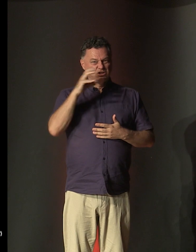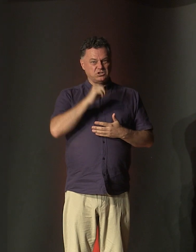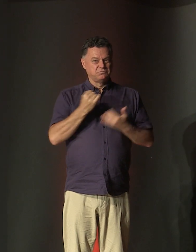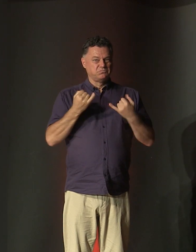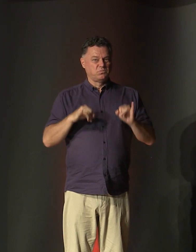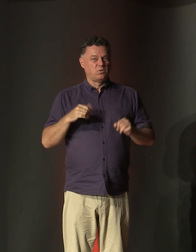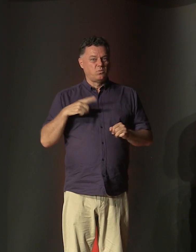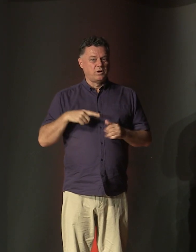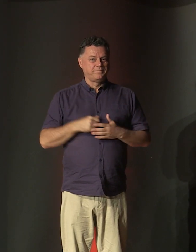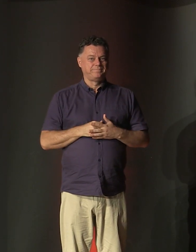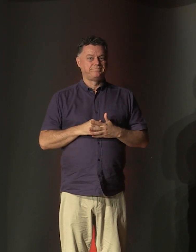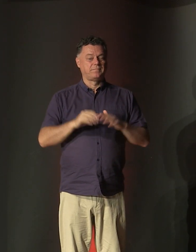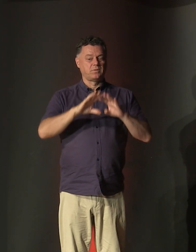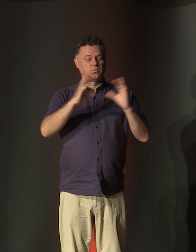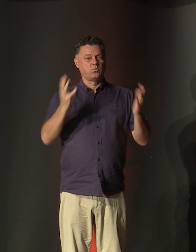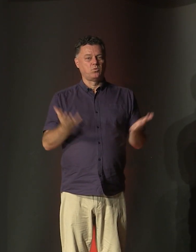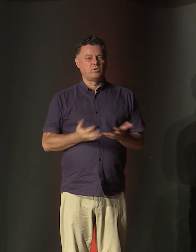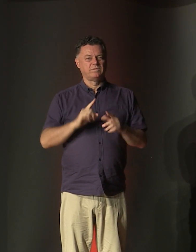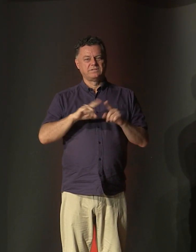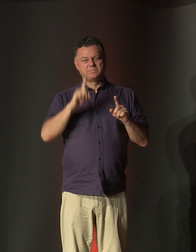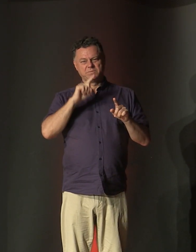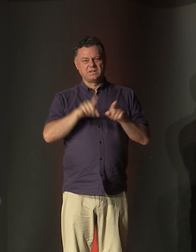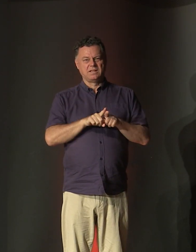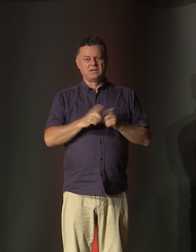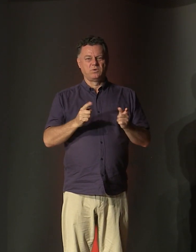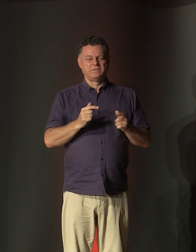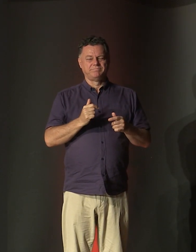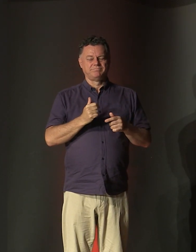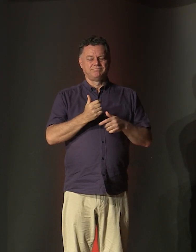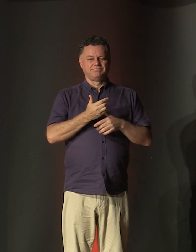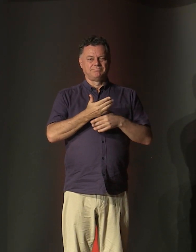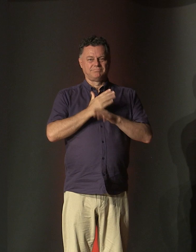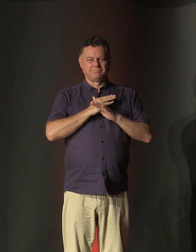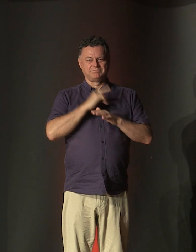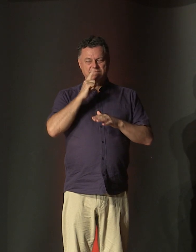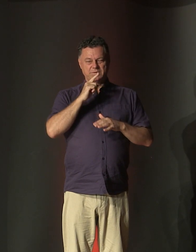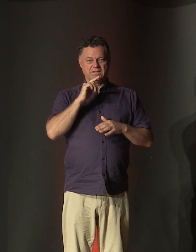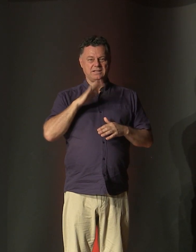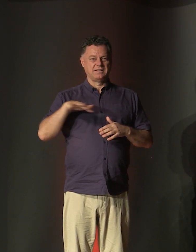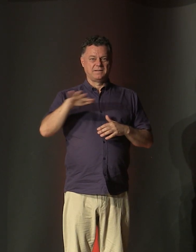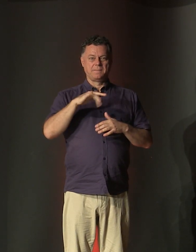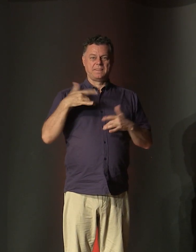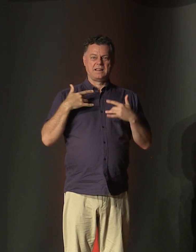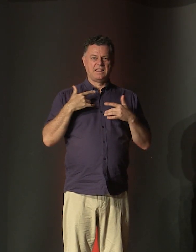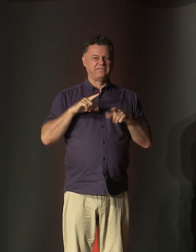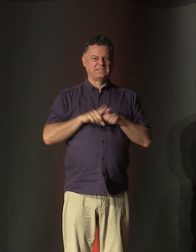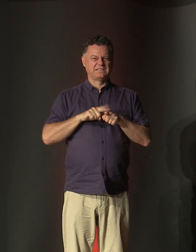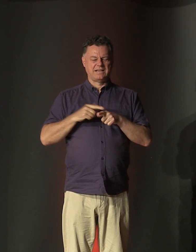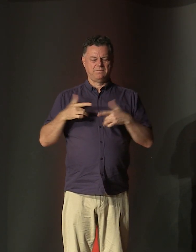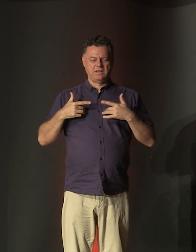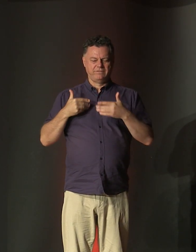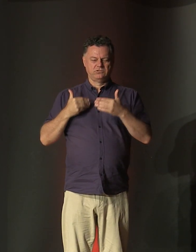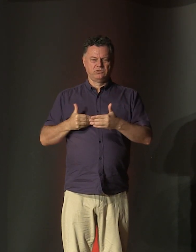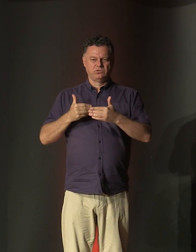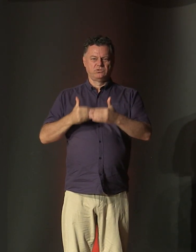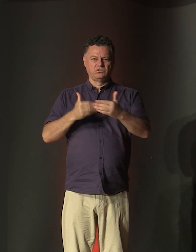There are groups in the world, for example, indigenous people, who are not sharing